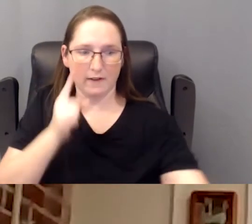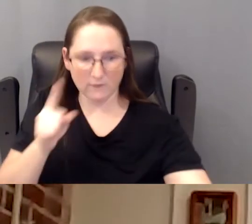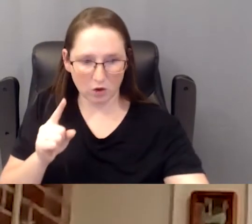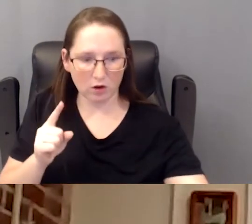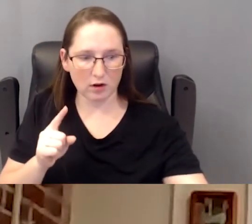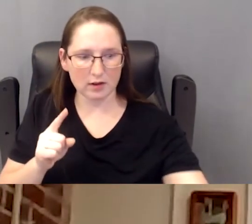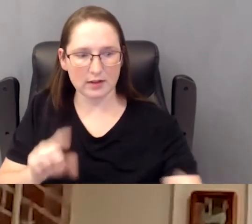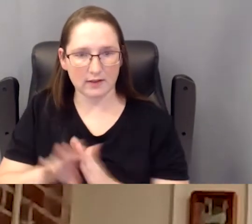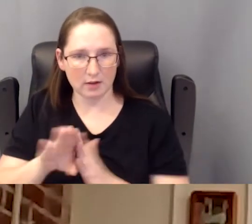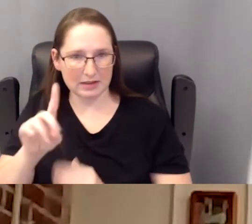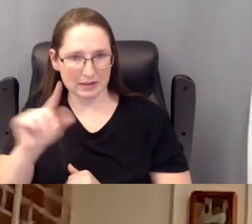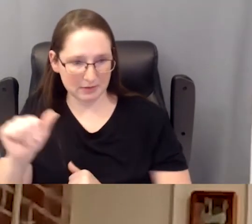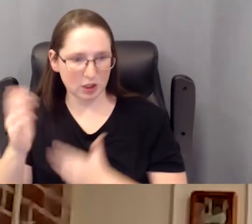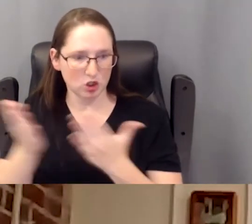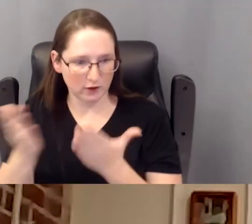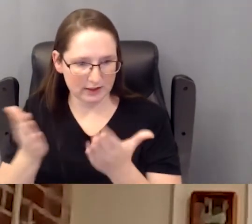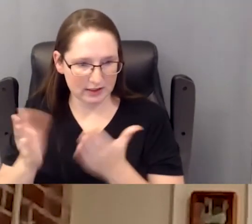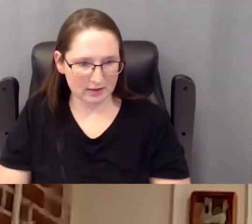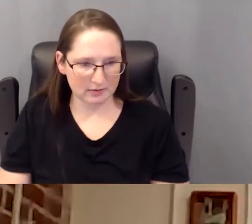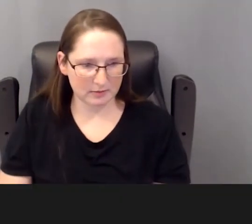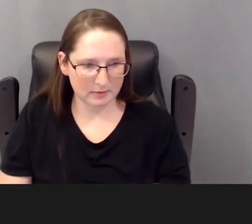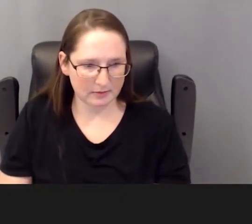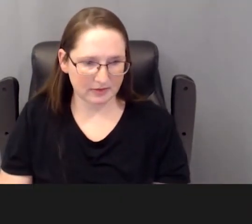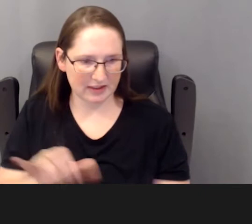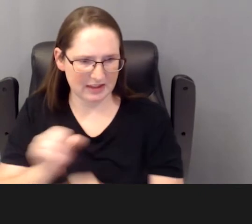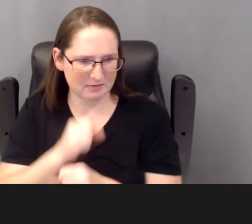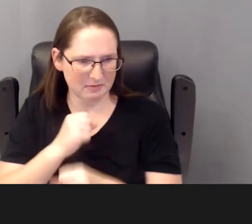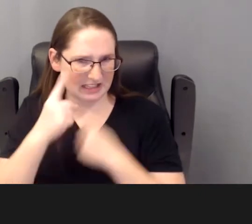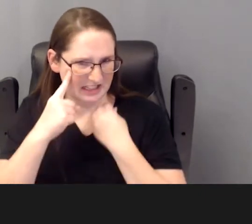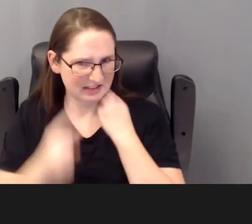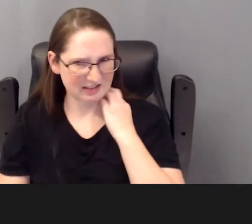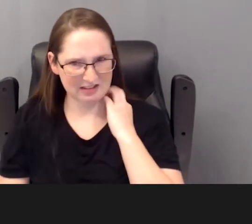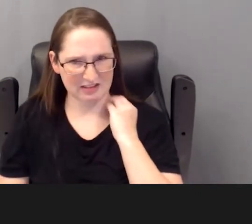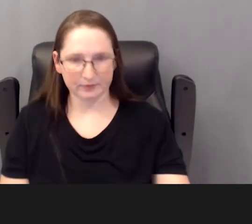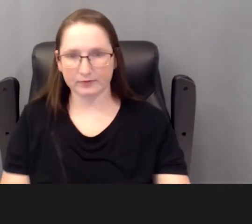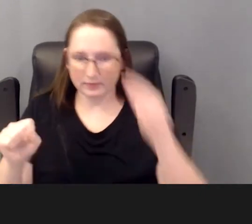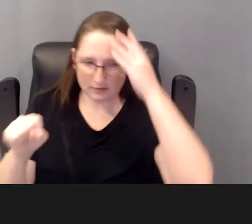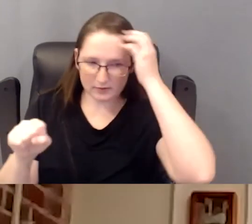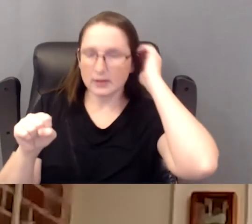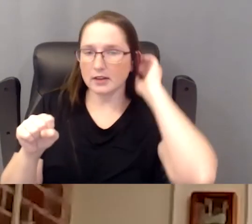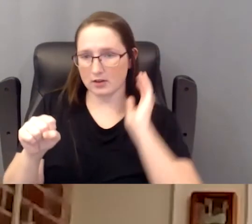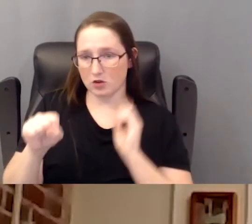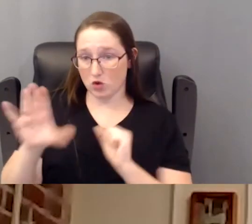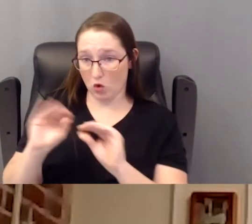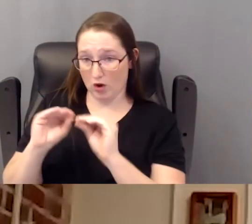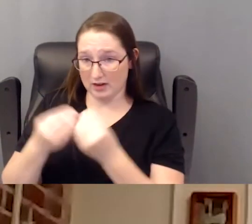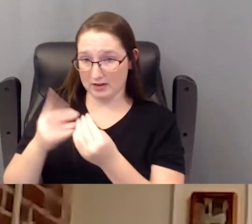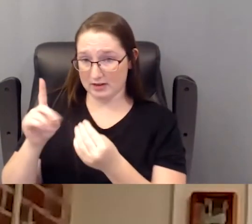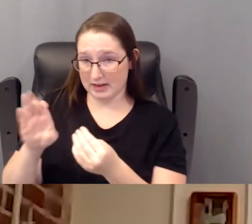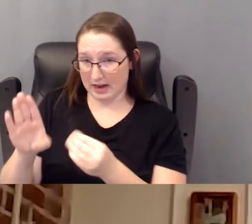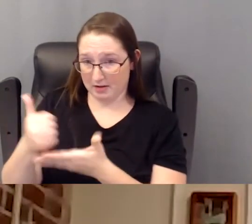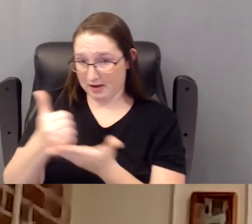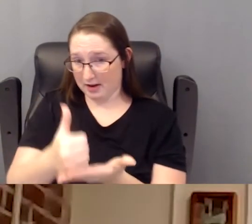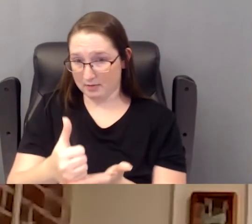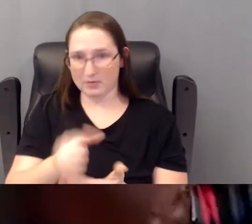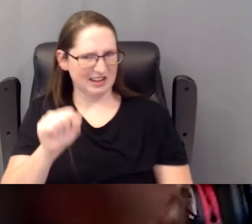services. Does that make sense to you? Yeah. Okay. Deborah, is your organization able to